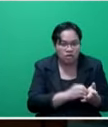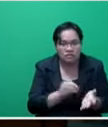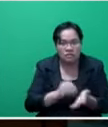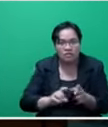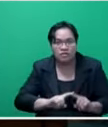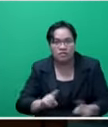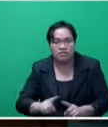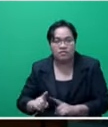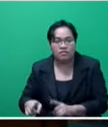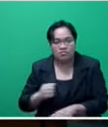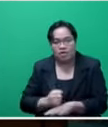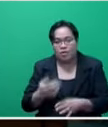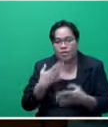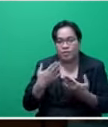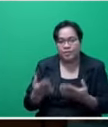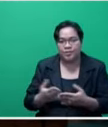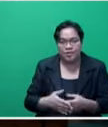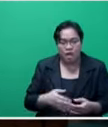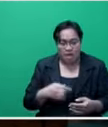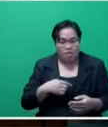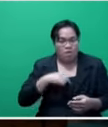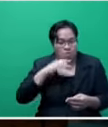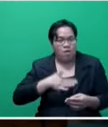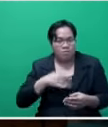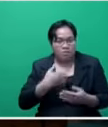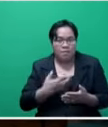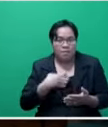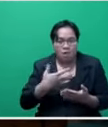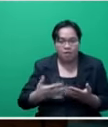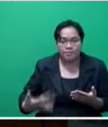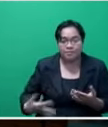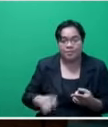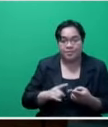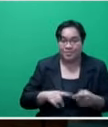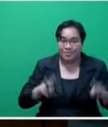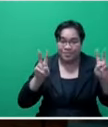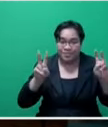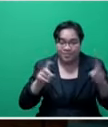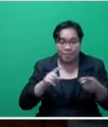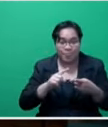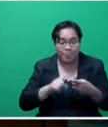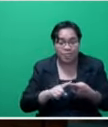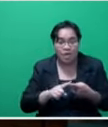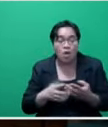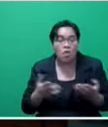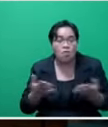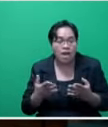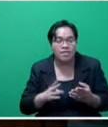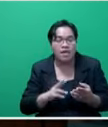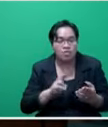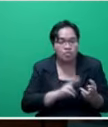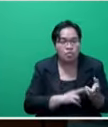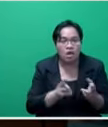of these ongoing risk-informed developments, in particular those that have taken place in the rural